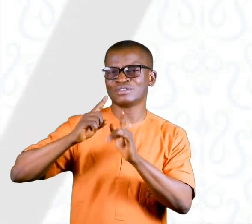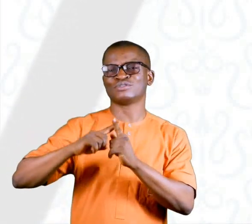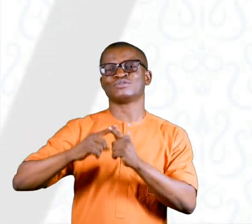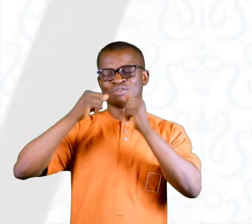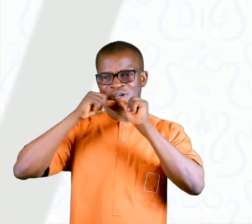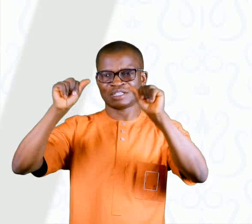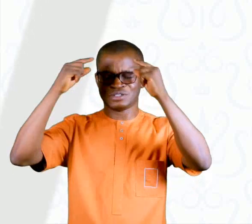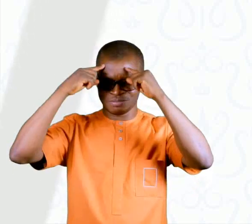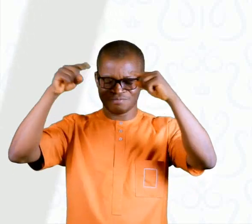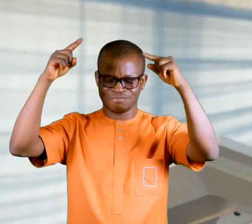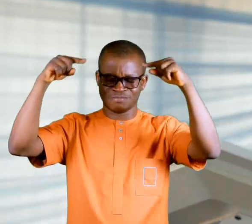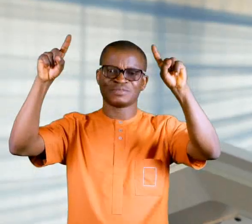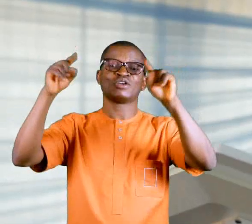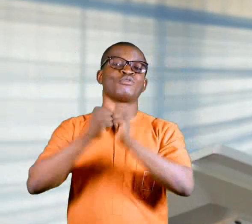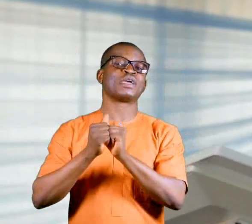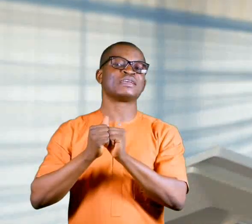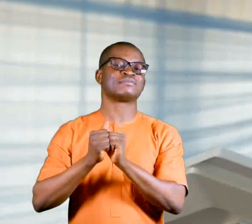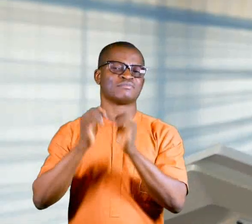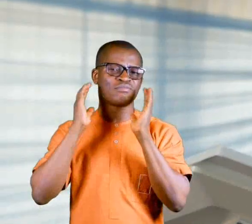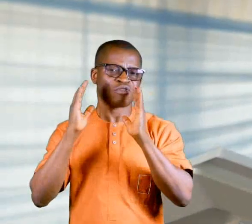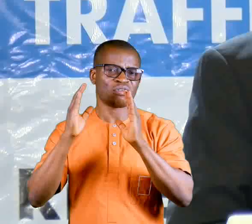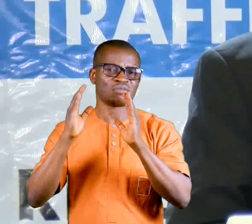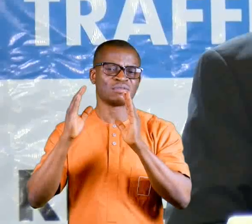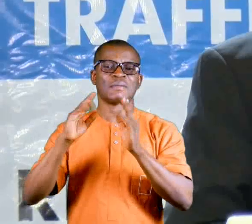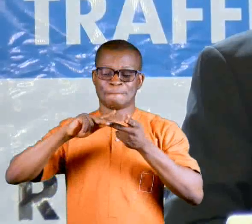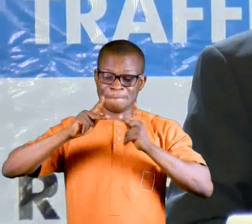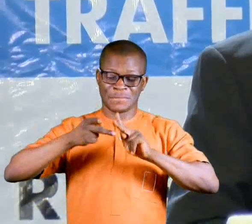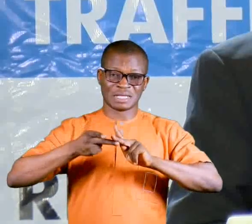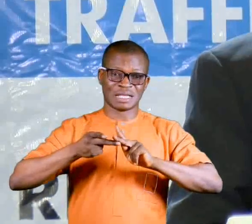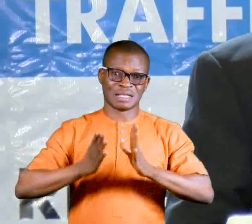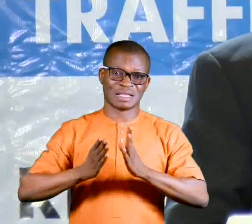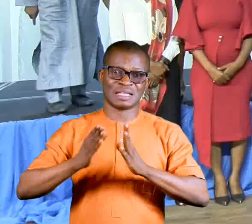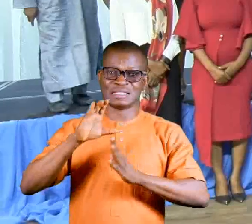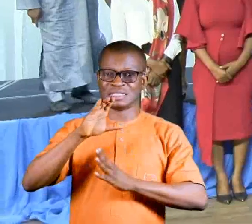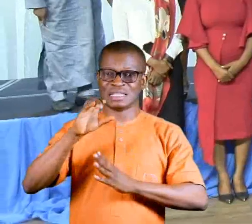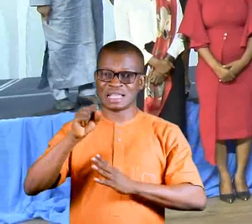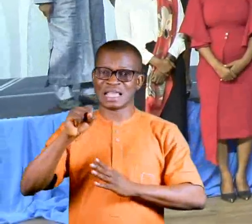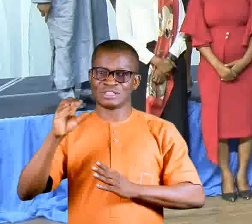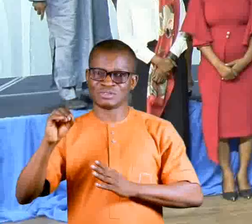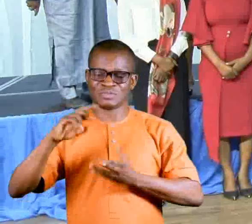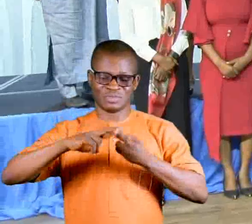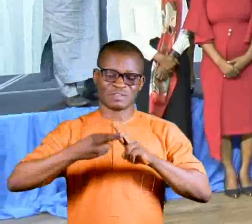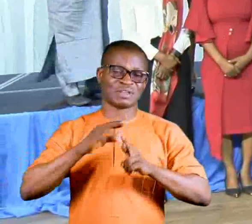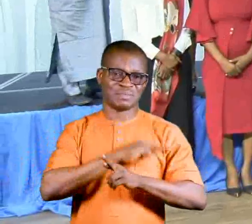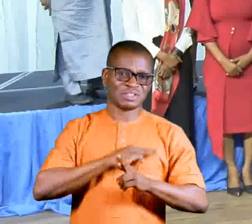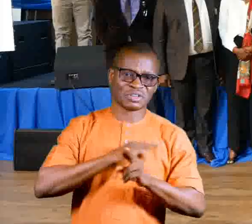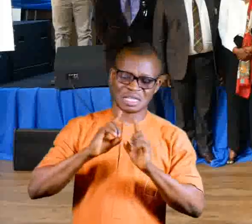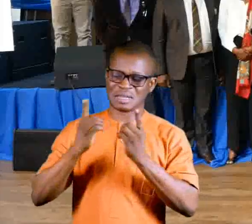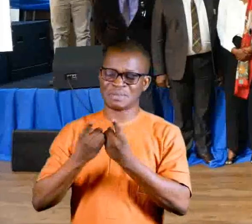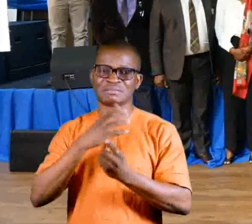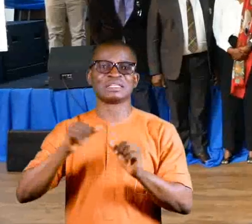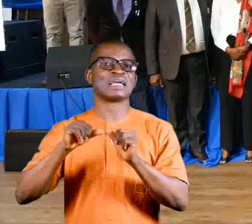to ensuring success. With the level of commitment by NAPTIP, partners, civil society organizations,